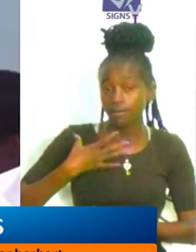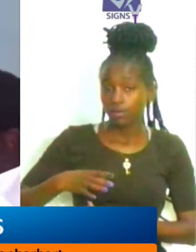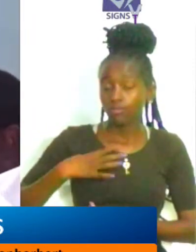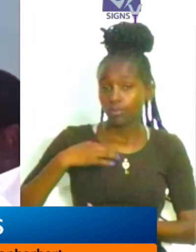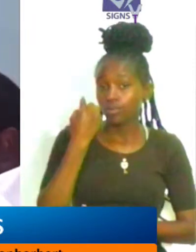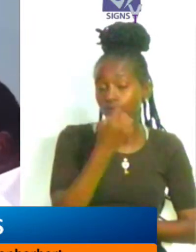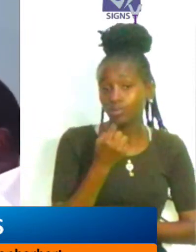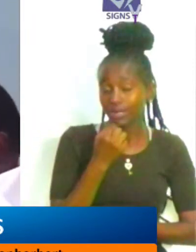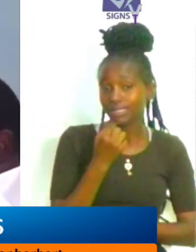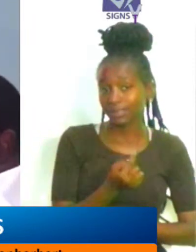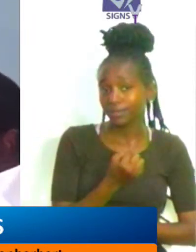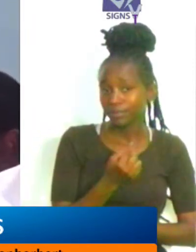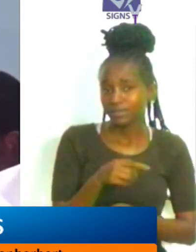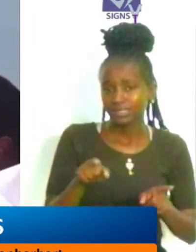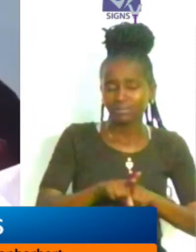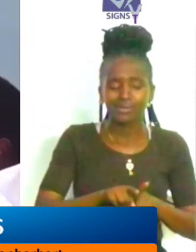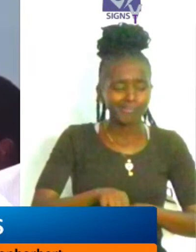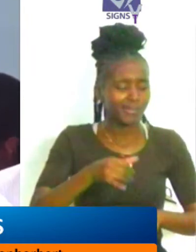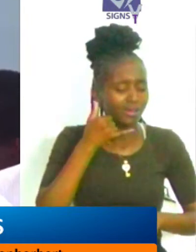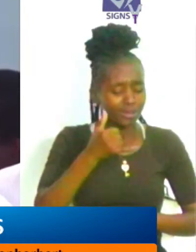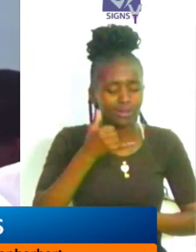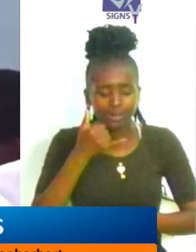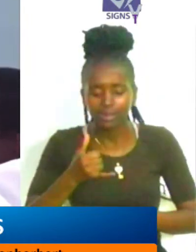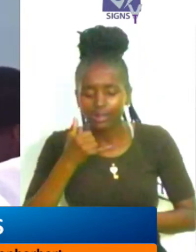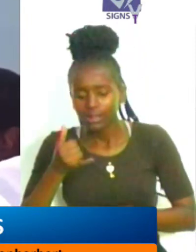us and telling us to reinstate